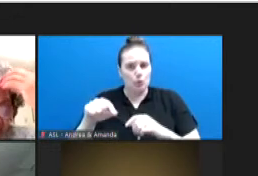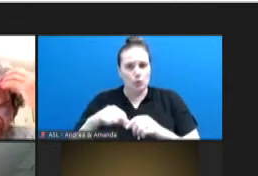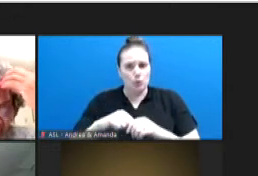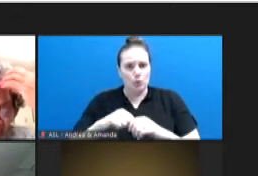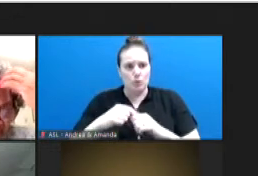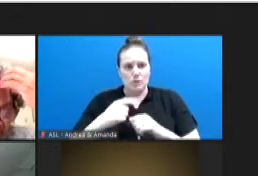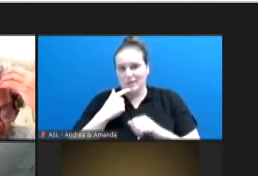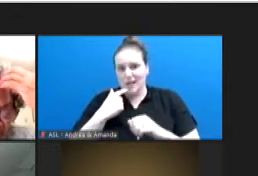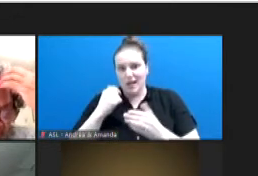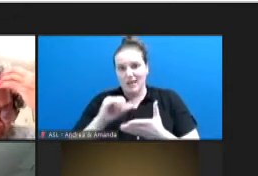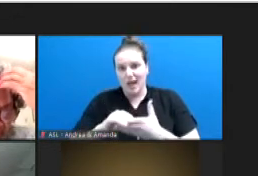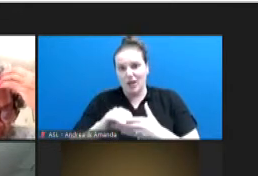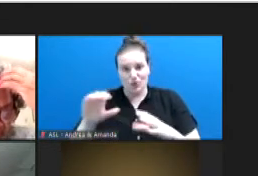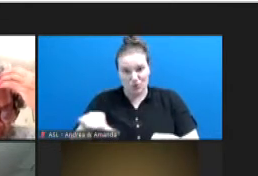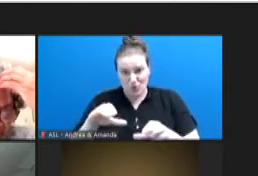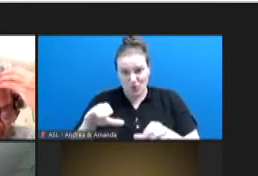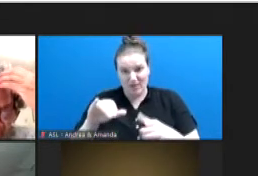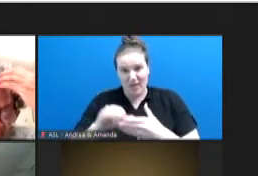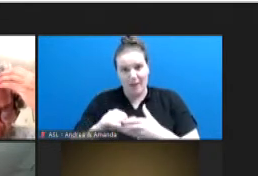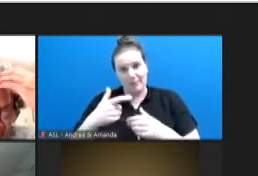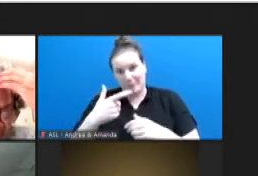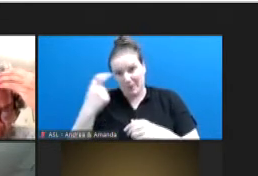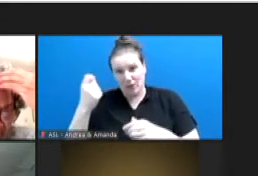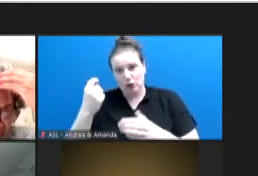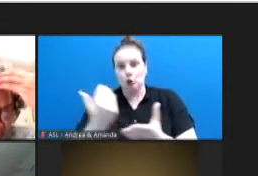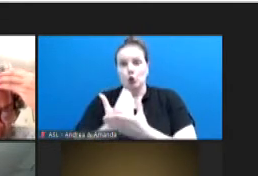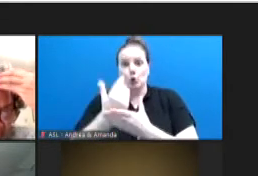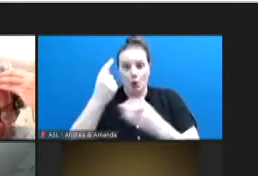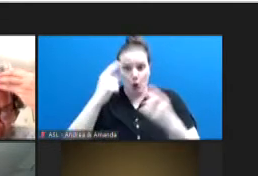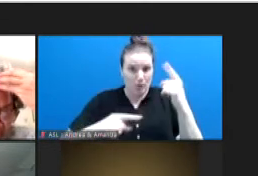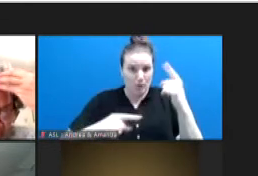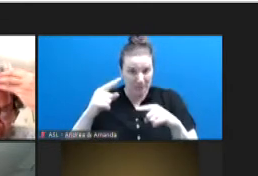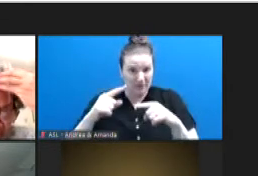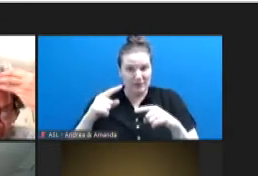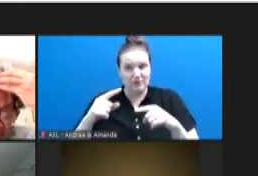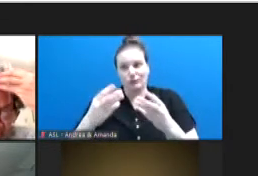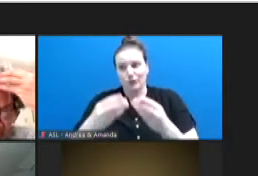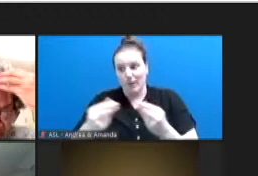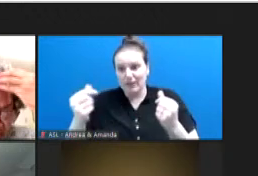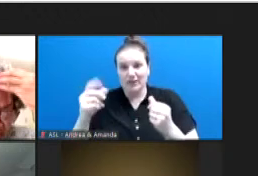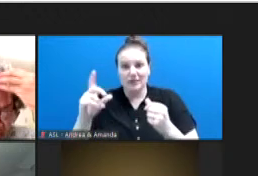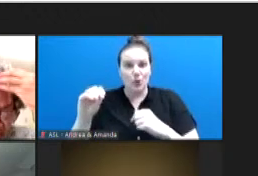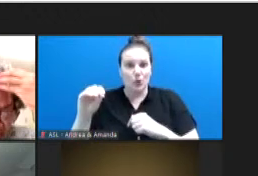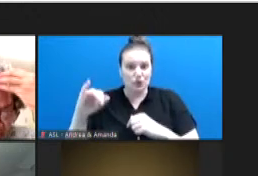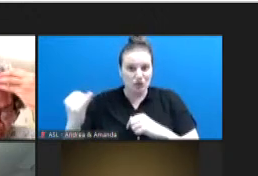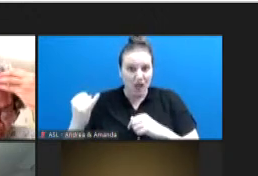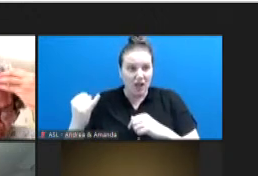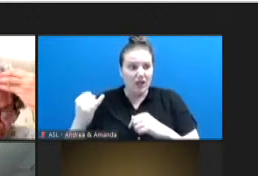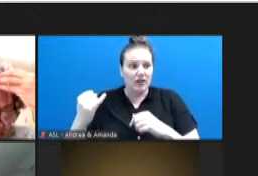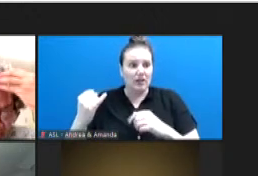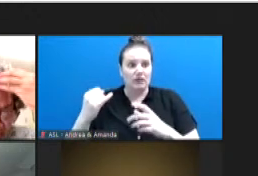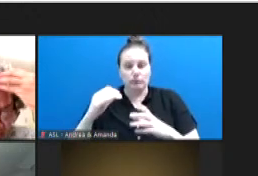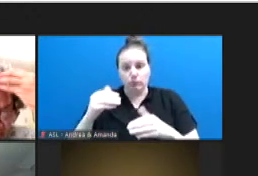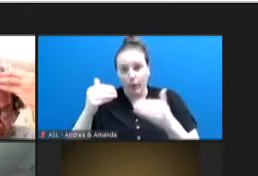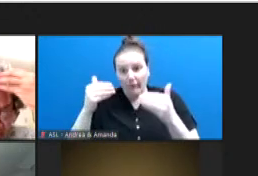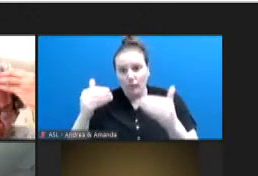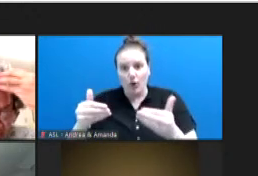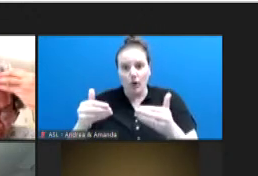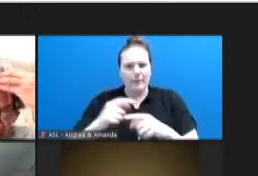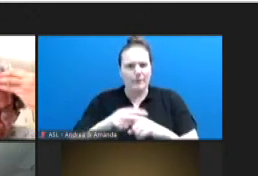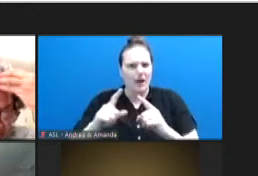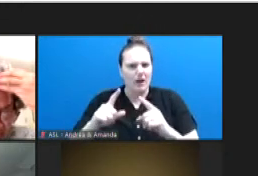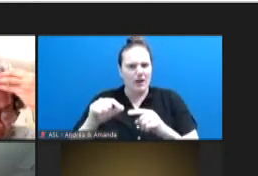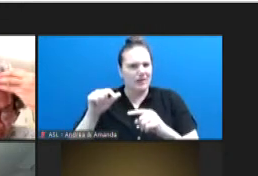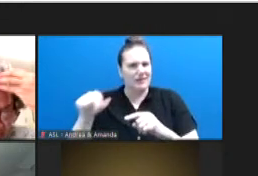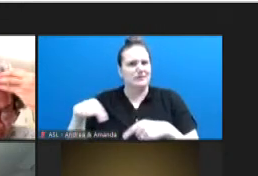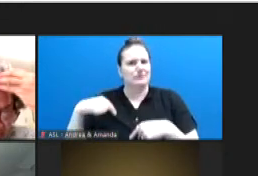You say that you're doing it due to the new agreements of remedies that the DOJ has put forth, but this has